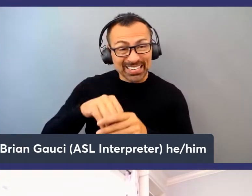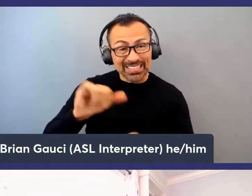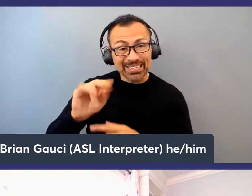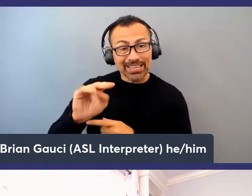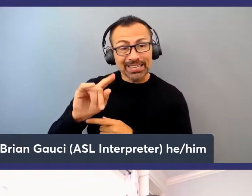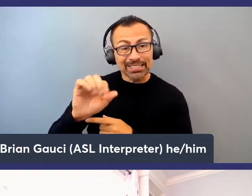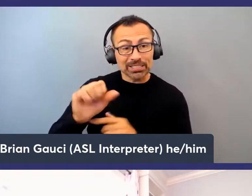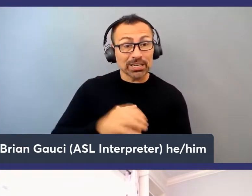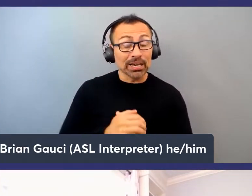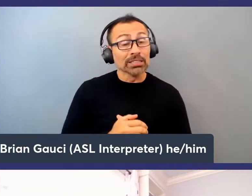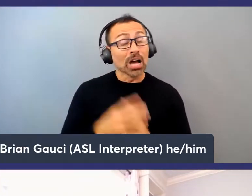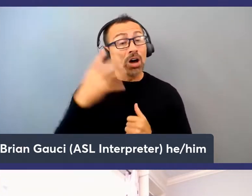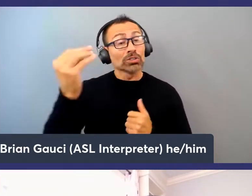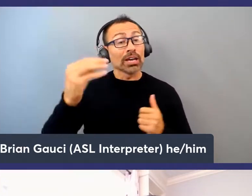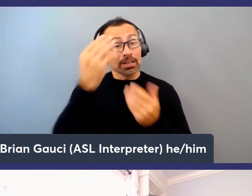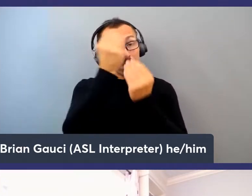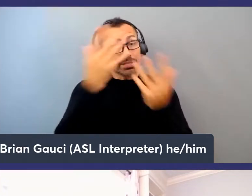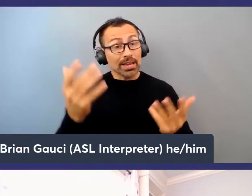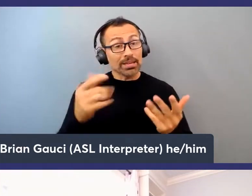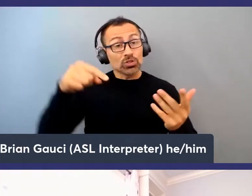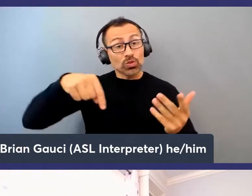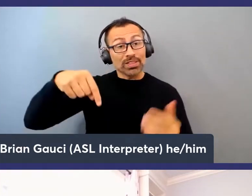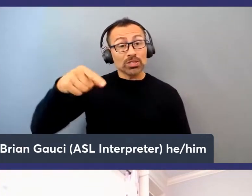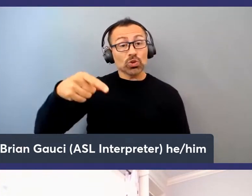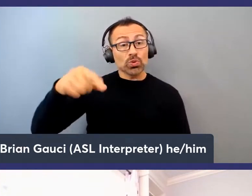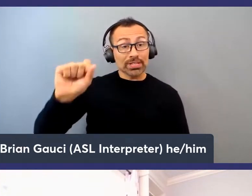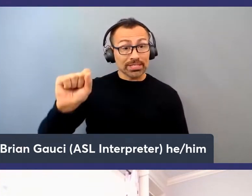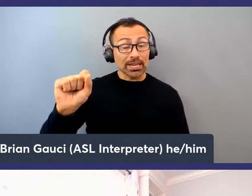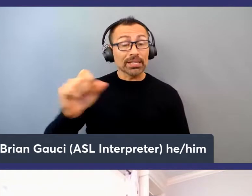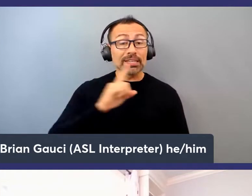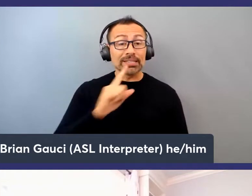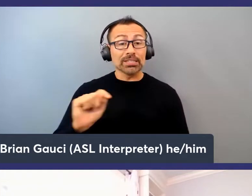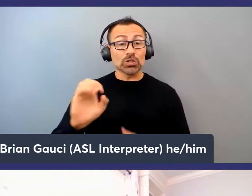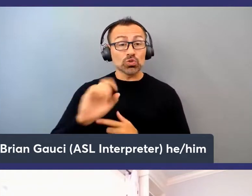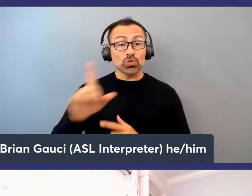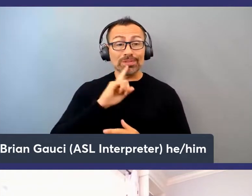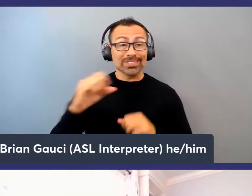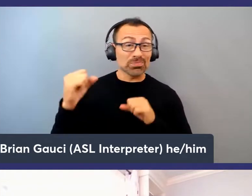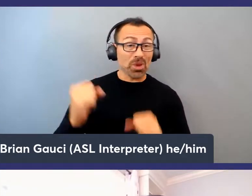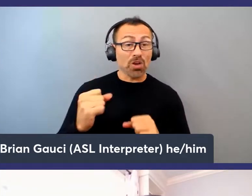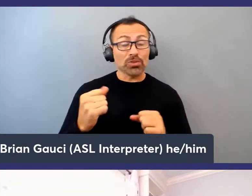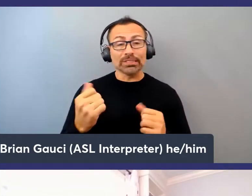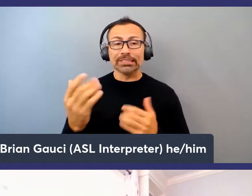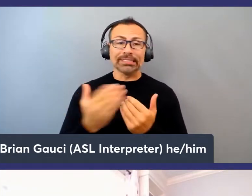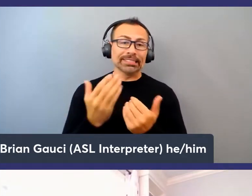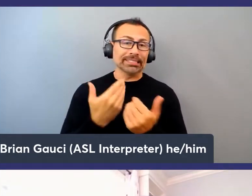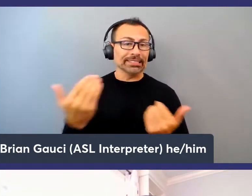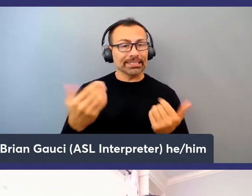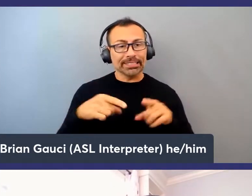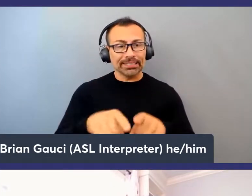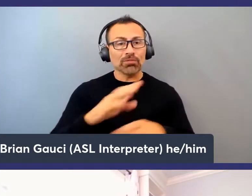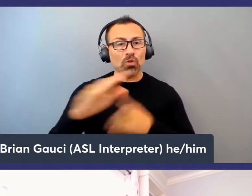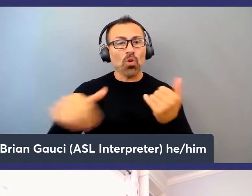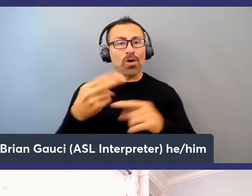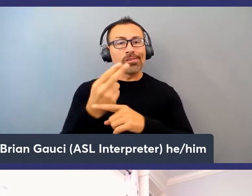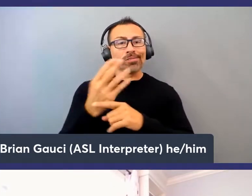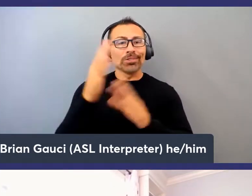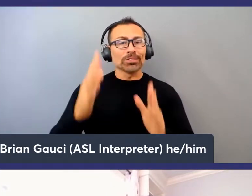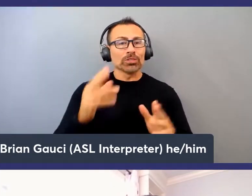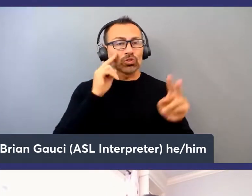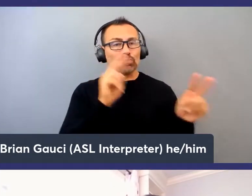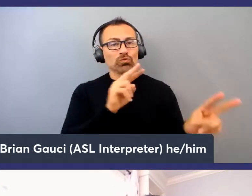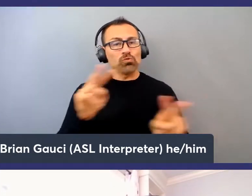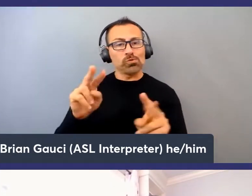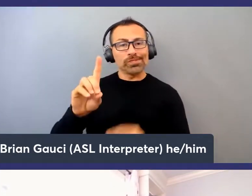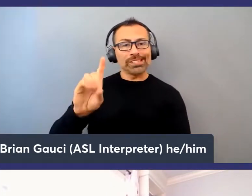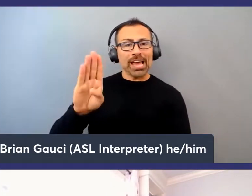QuickSight is such a tool that is powerful and then simple for all users to build their dashboard in a very easy way in